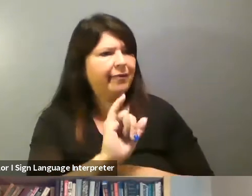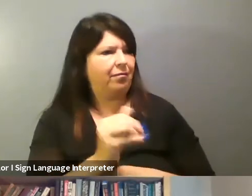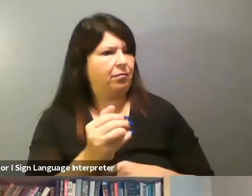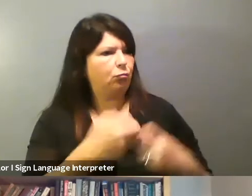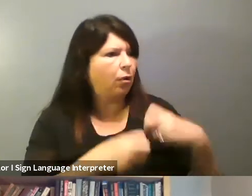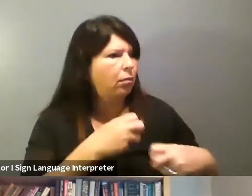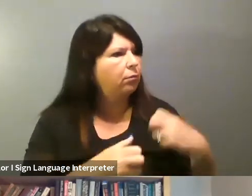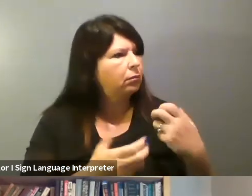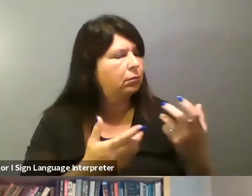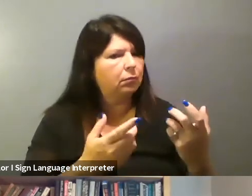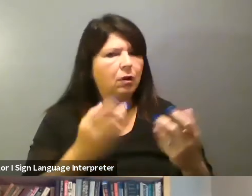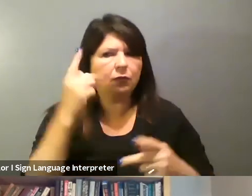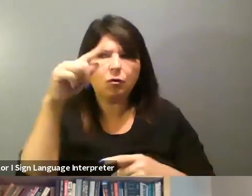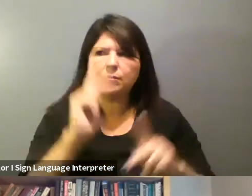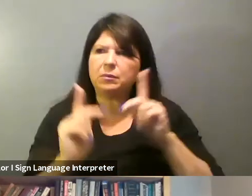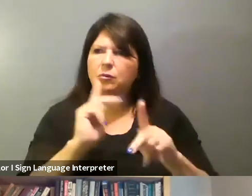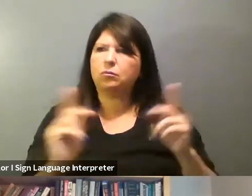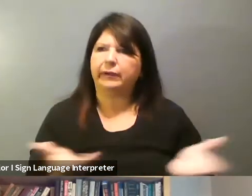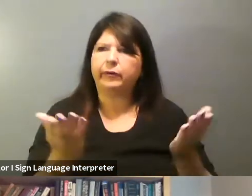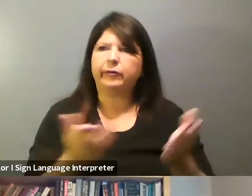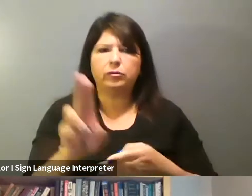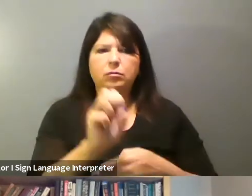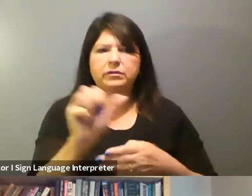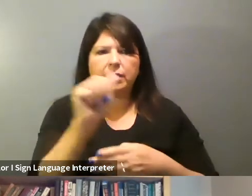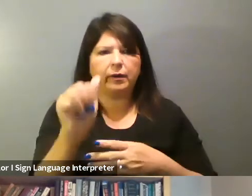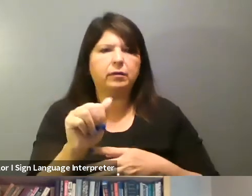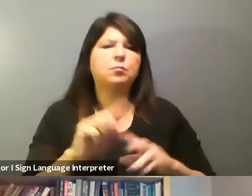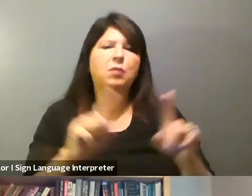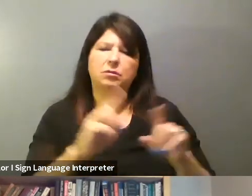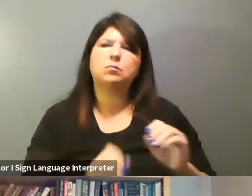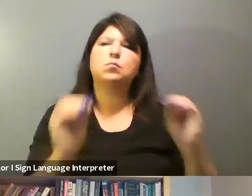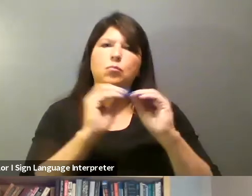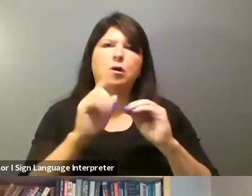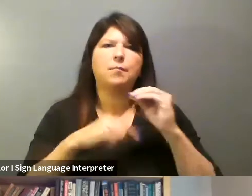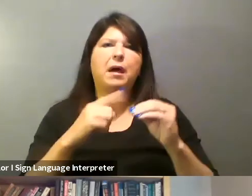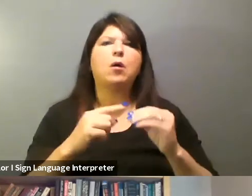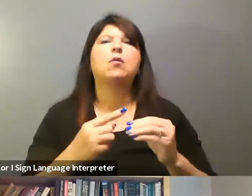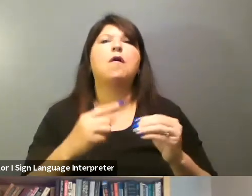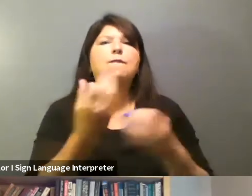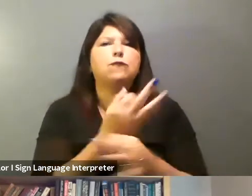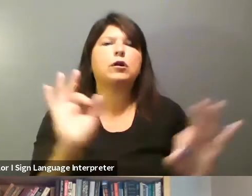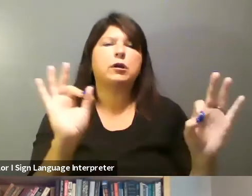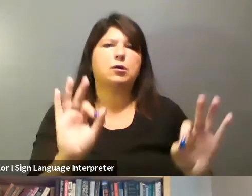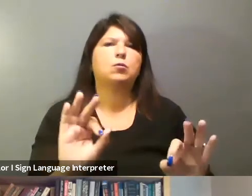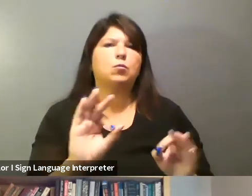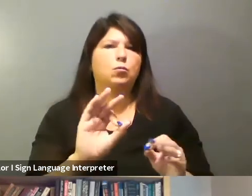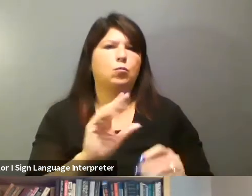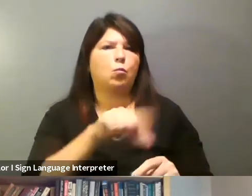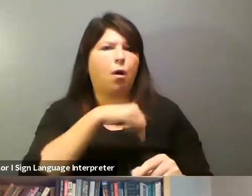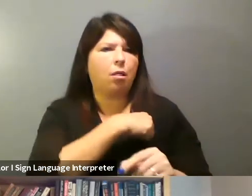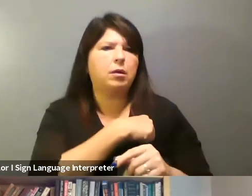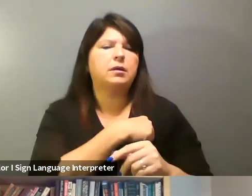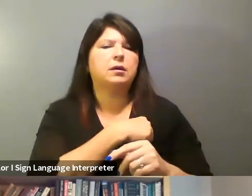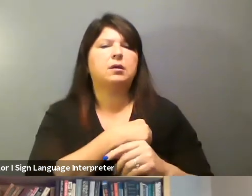free quality preventive healthcare is really what the call was for us, and that every human